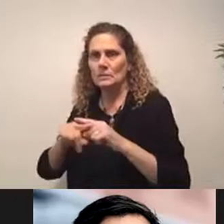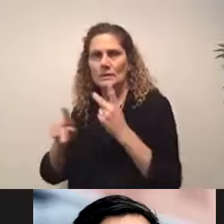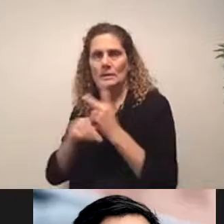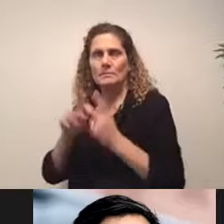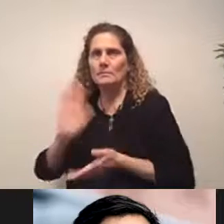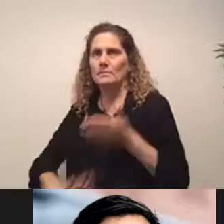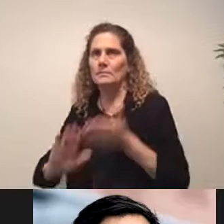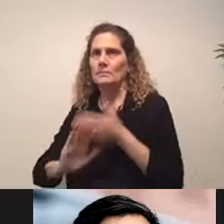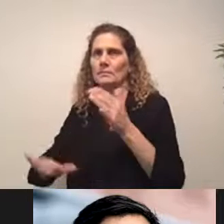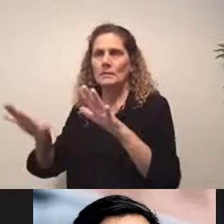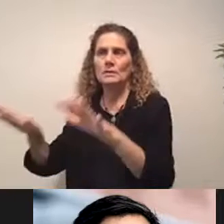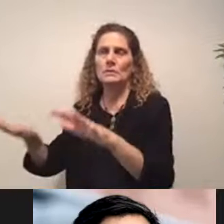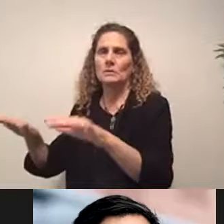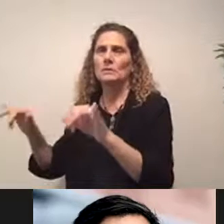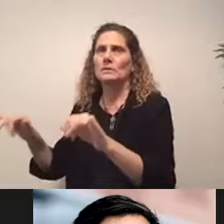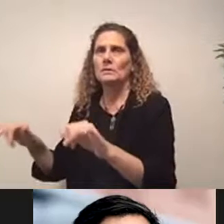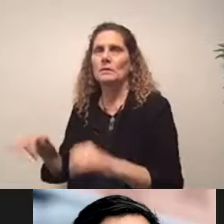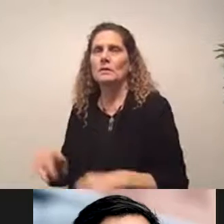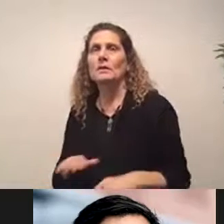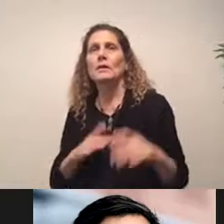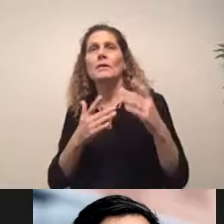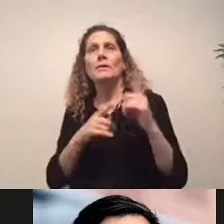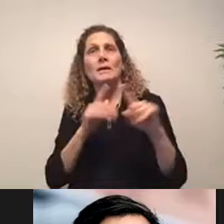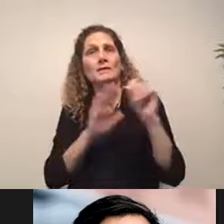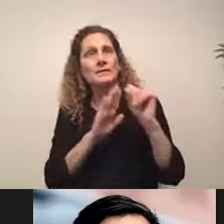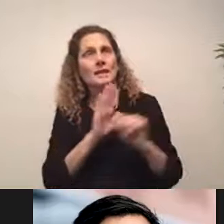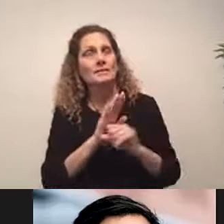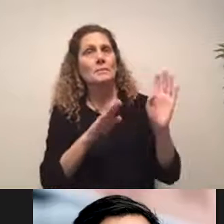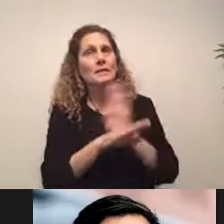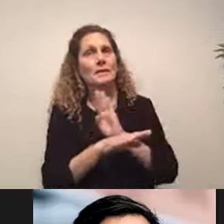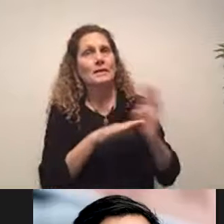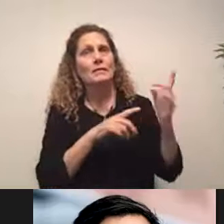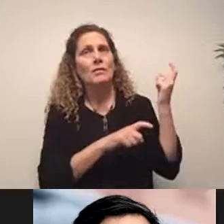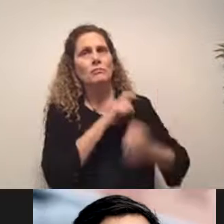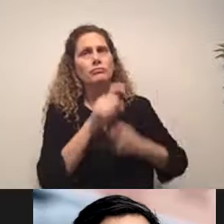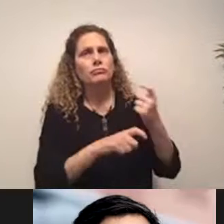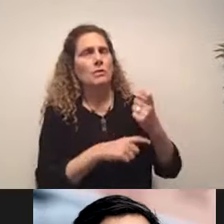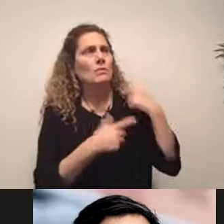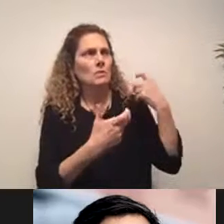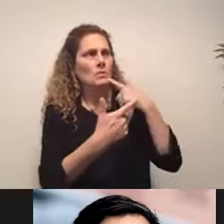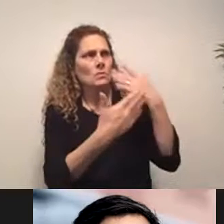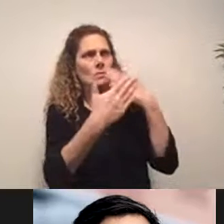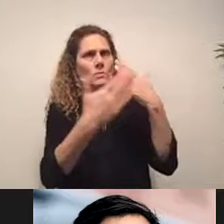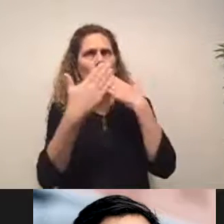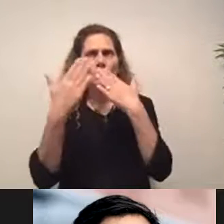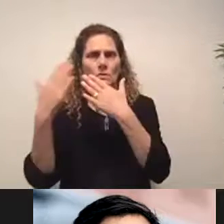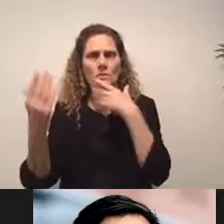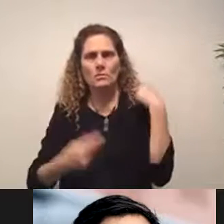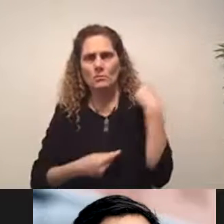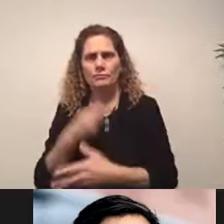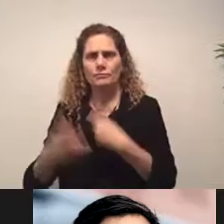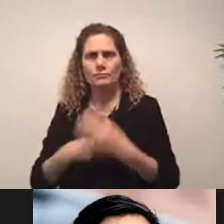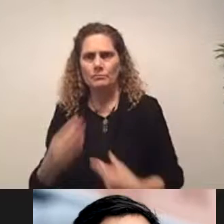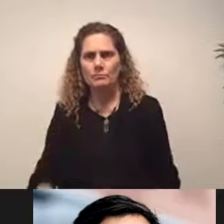our philanthropic communities here in Milwaukee. But the Hispanic Collaborative joins the call for additional federal funding to